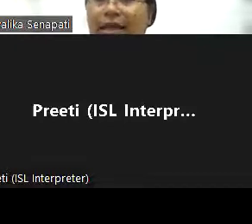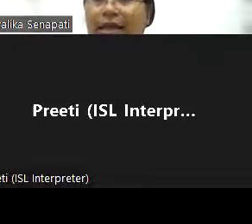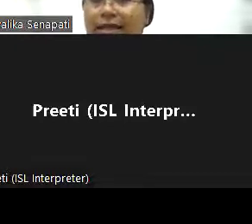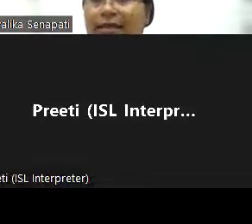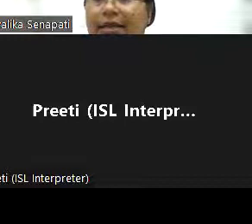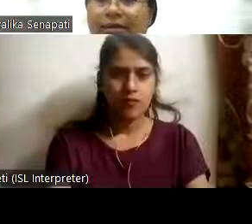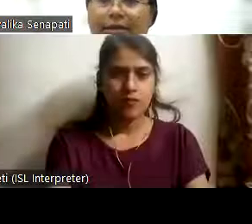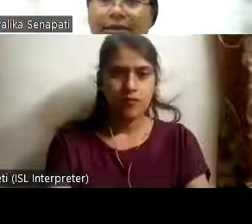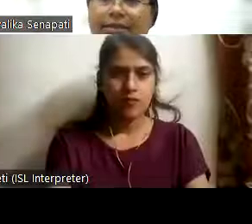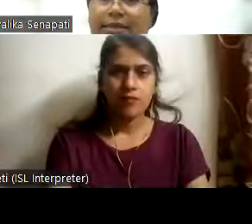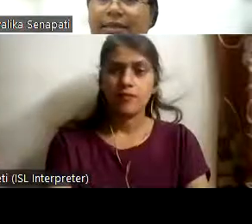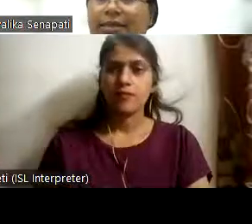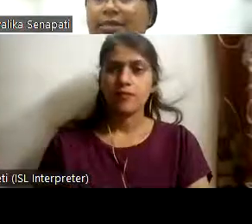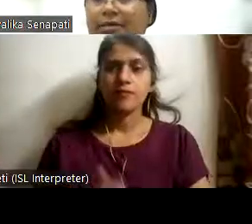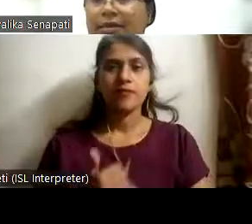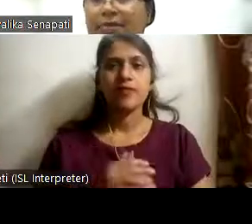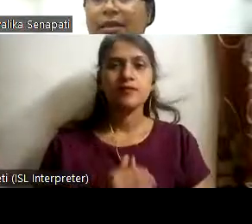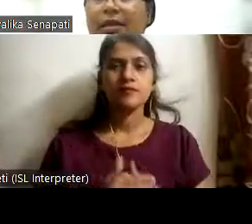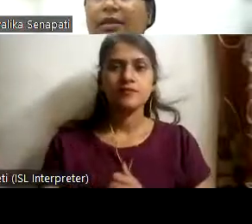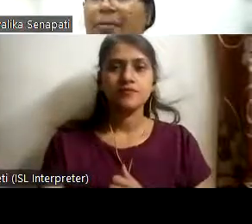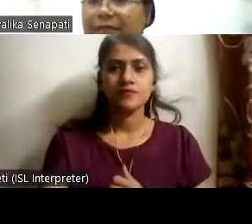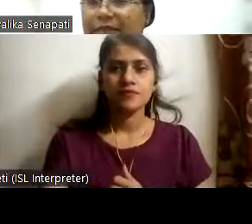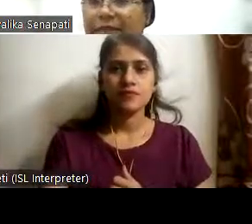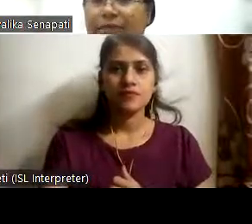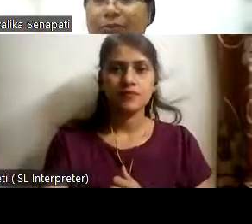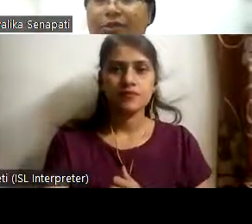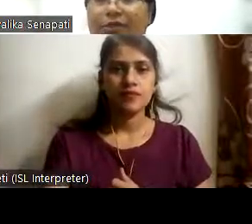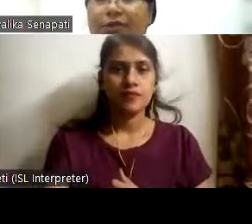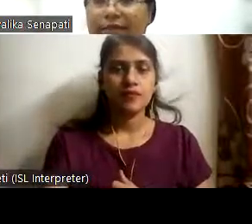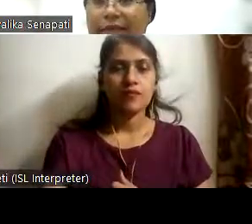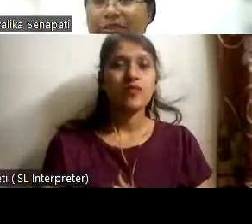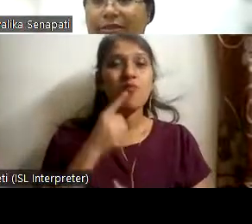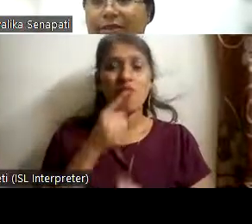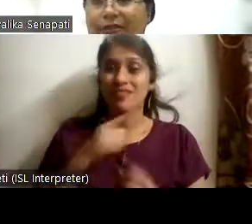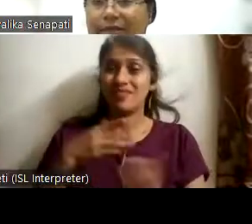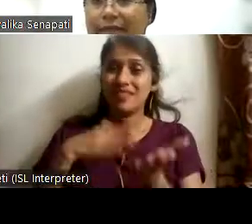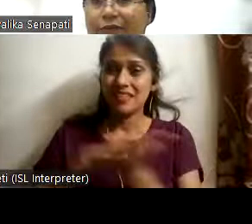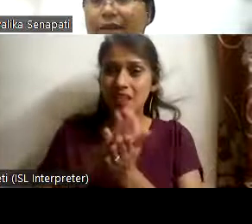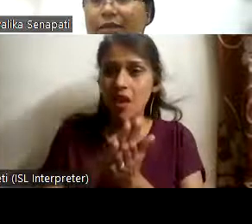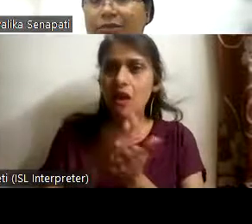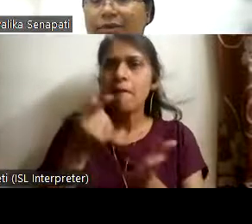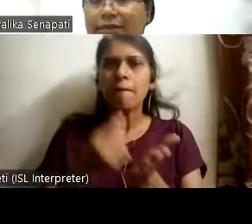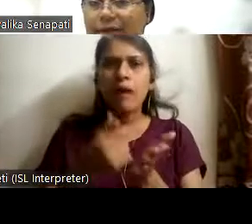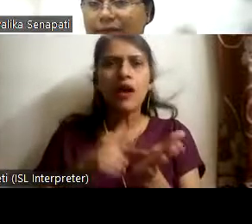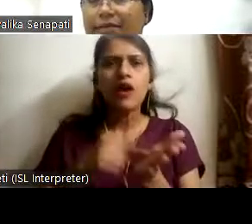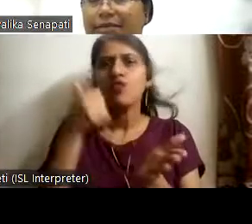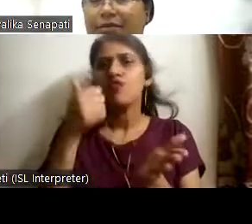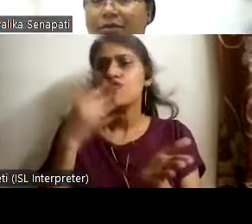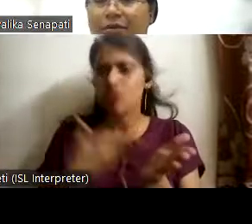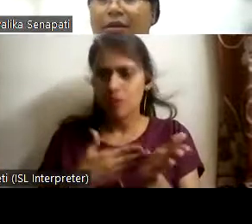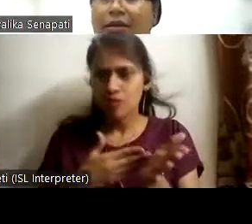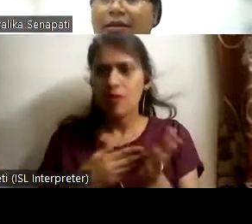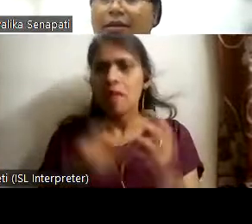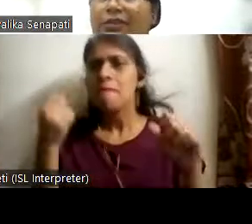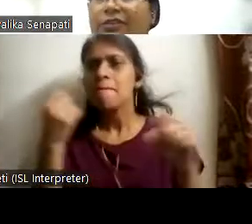tiles, and in the other staircase, it's some carpeted tiles, which is a very dangerous kind of a design for us to understand where is